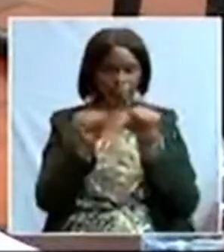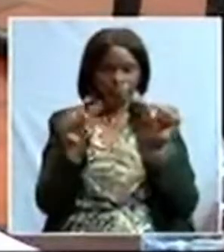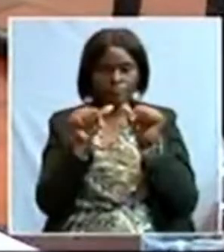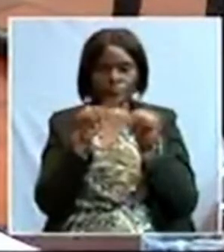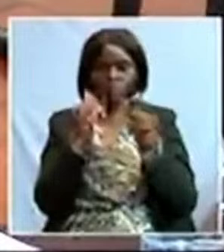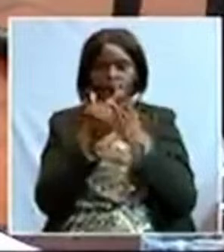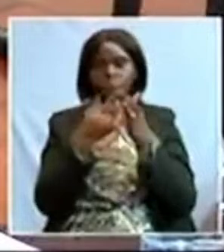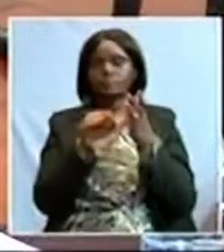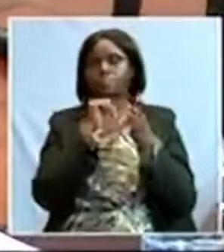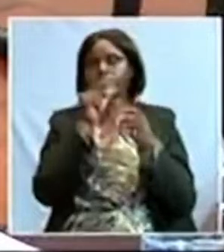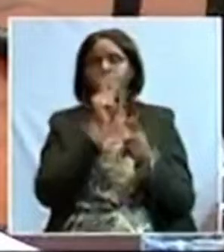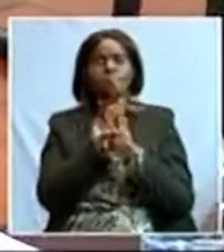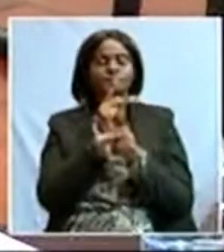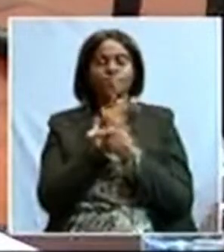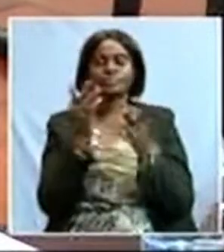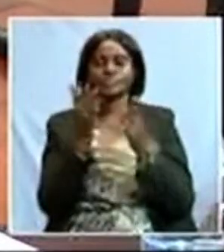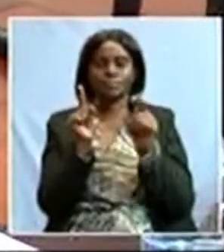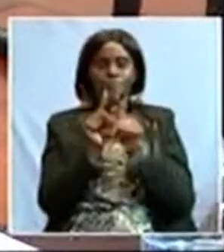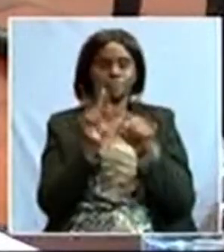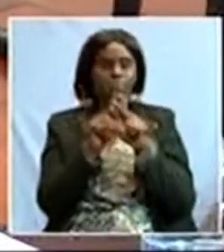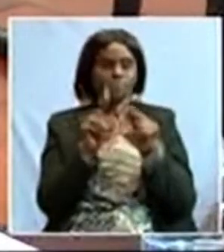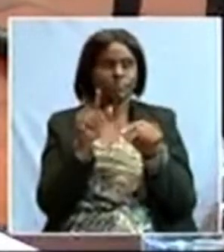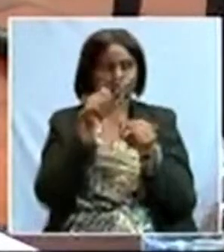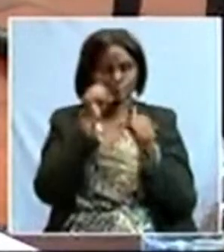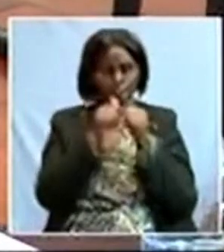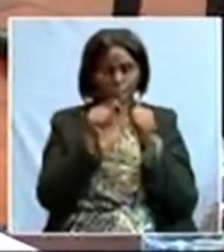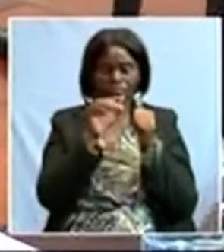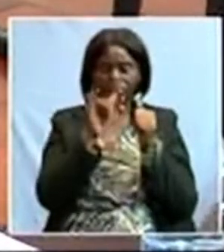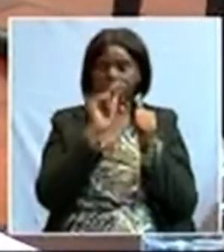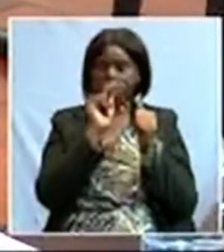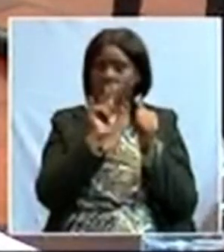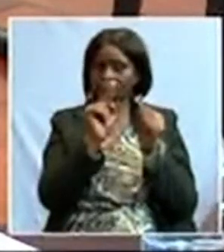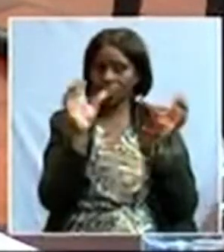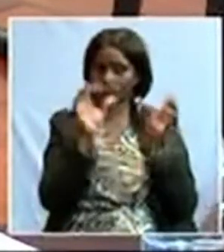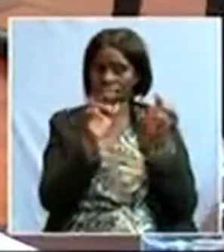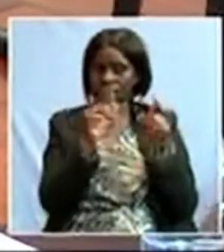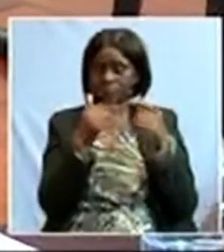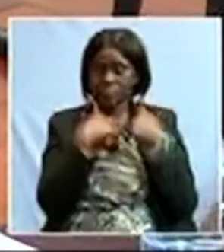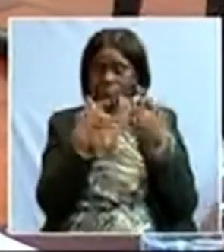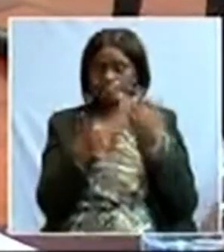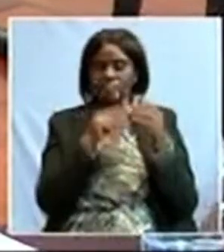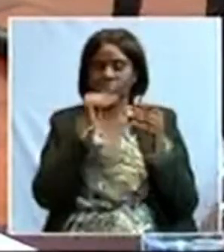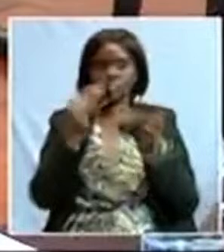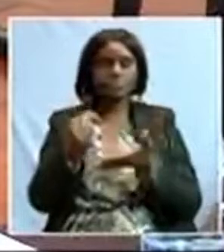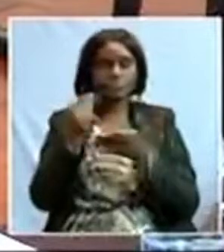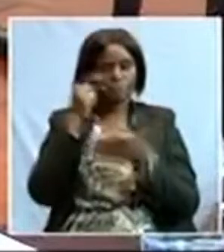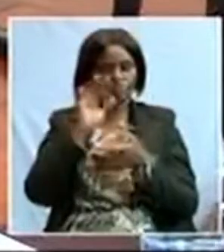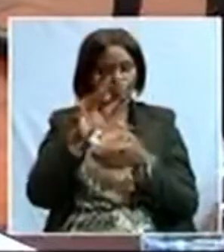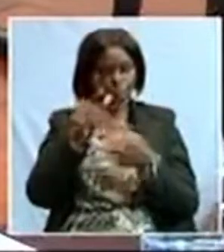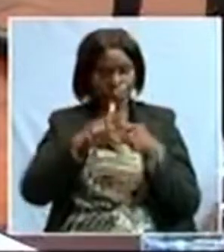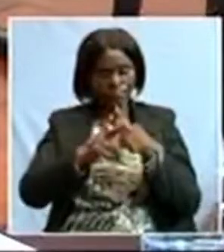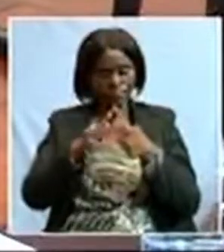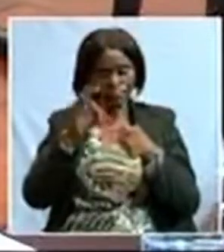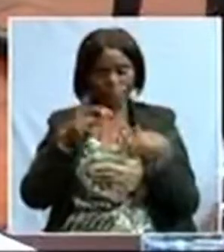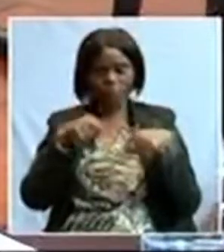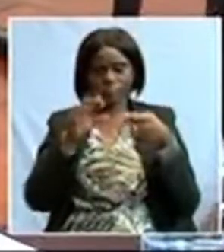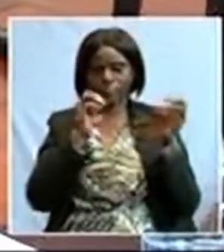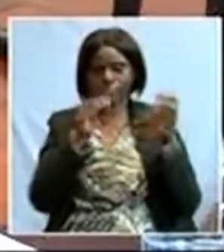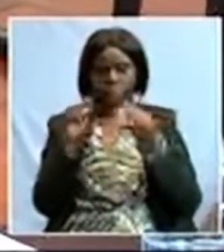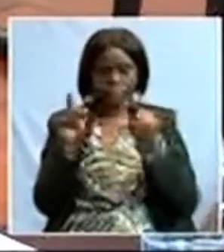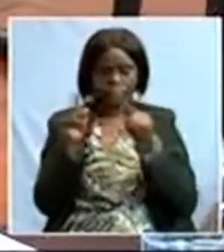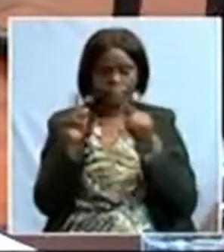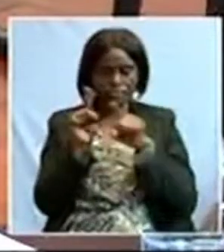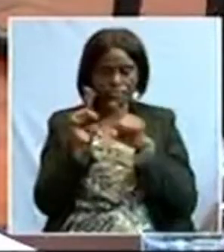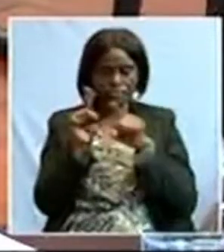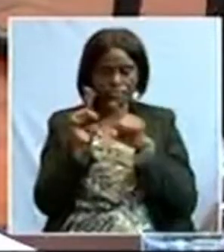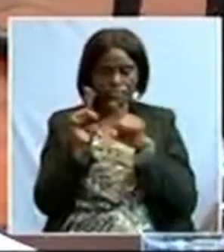auditors, were not maintained. Chair, this was due to the fact that the council had not budgeted for the maintenance of the street lights, as